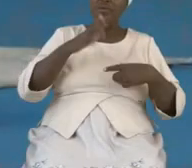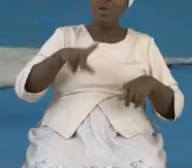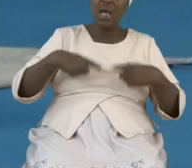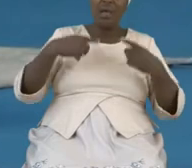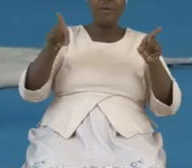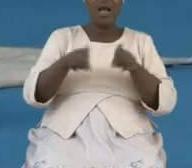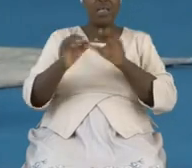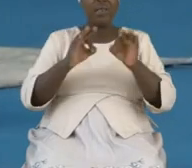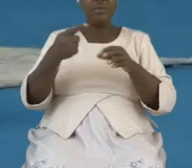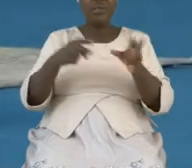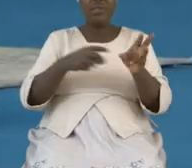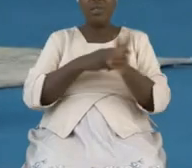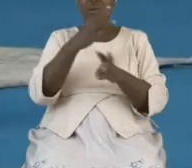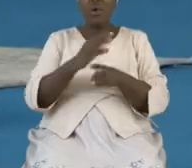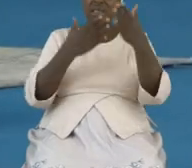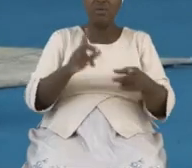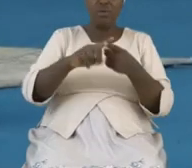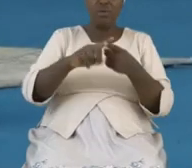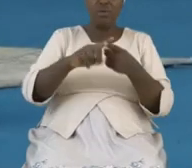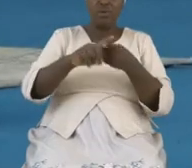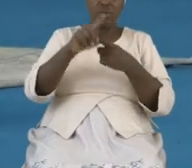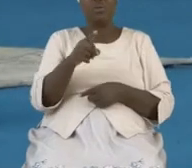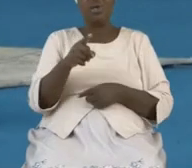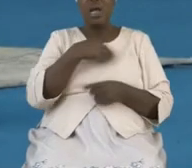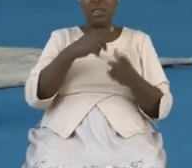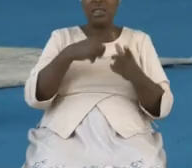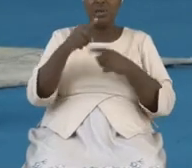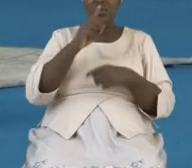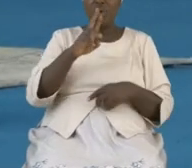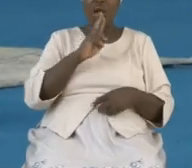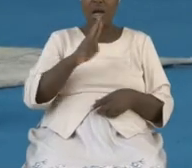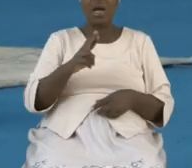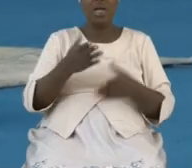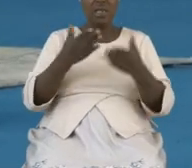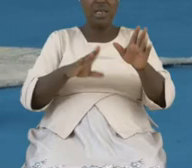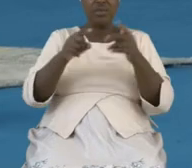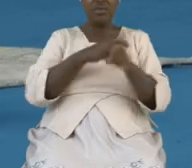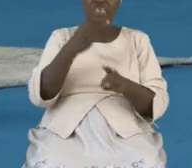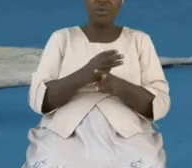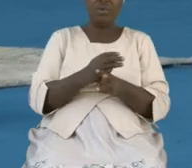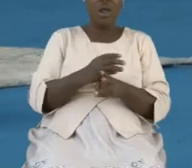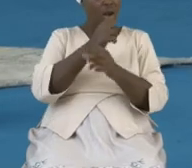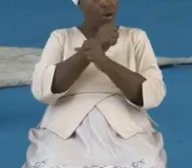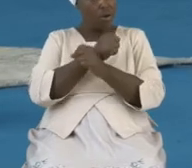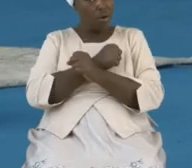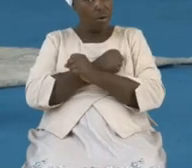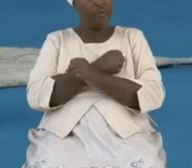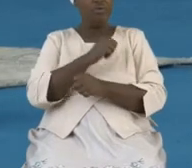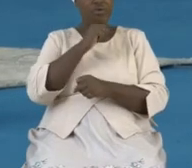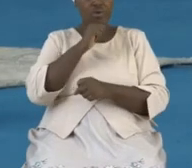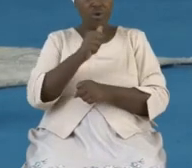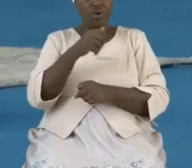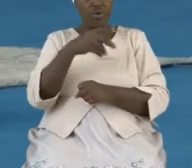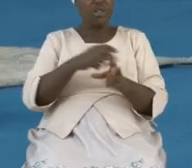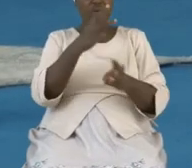is dead unto you, and you are dead unto the world. Love not the world,